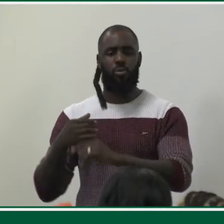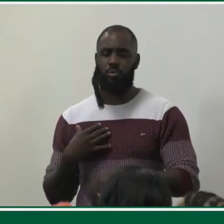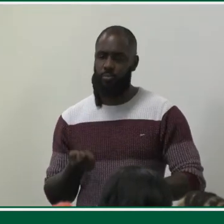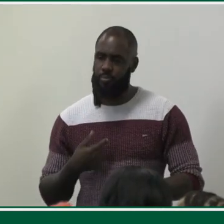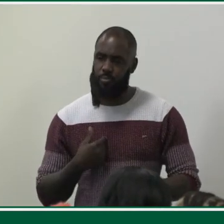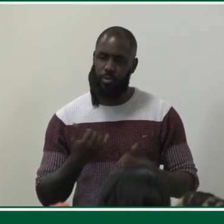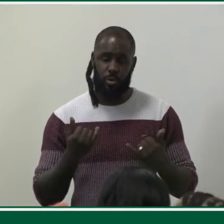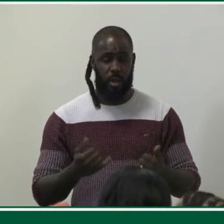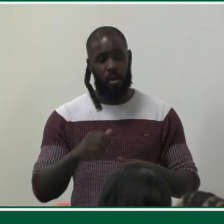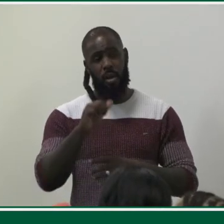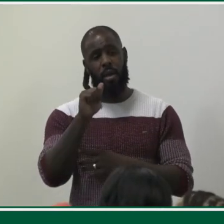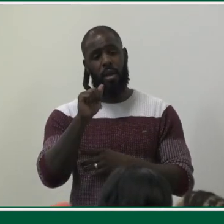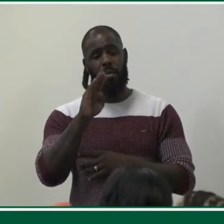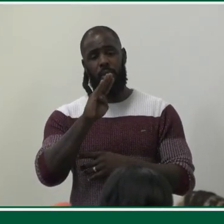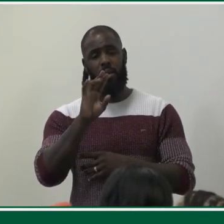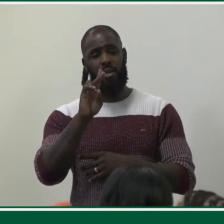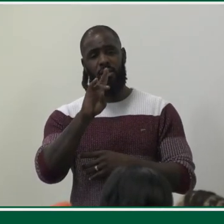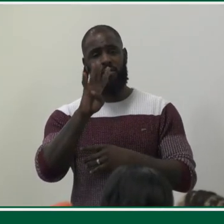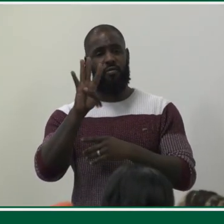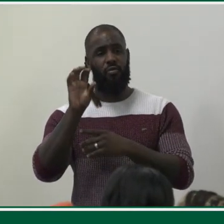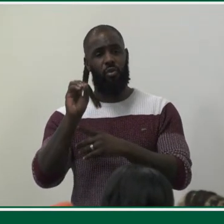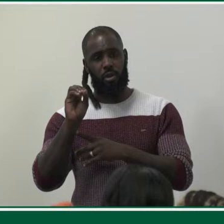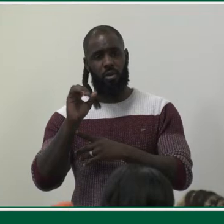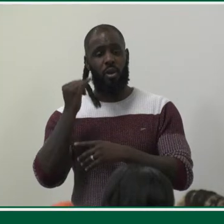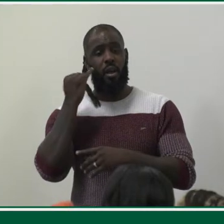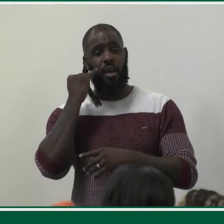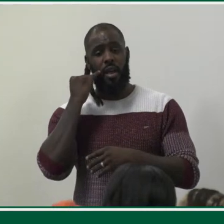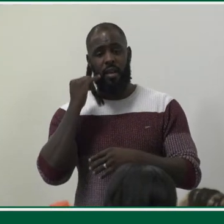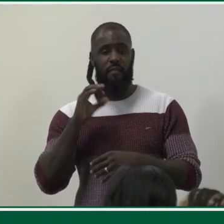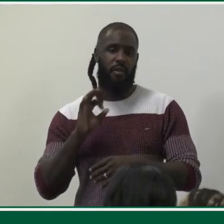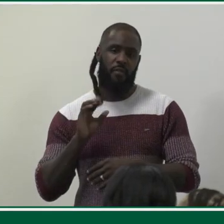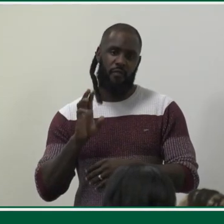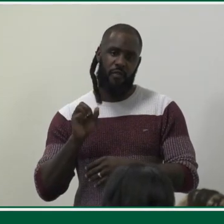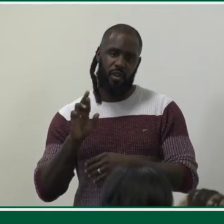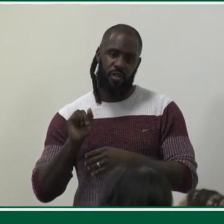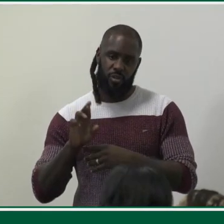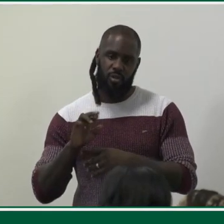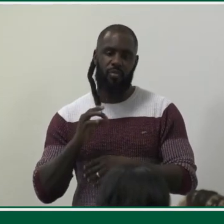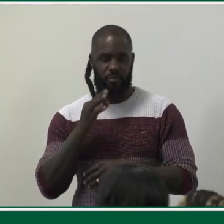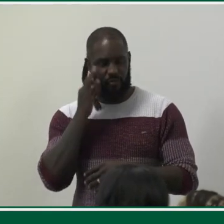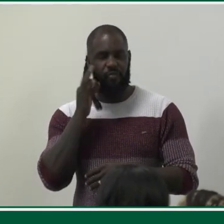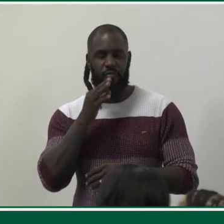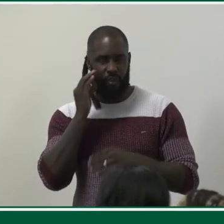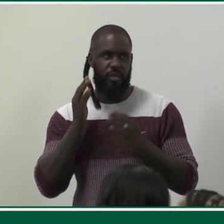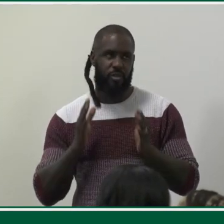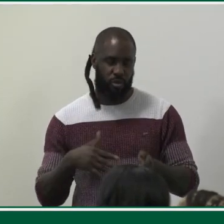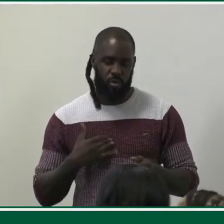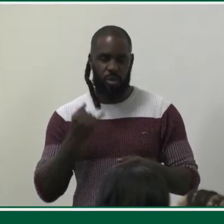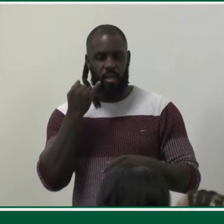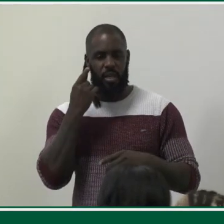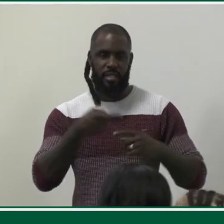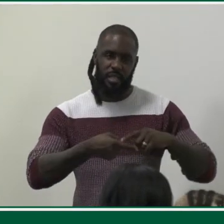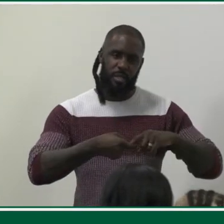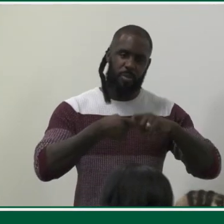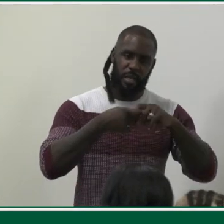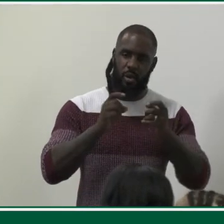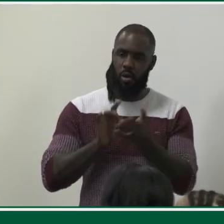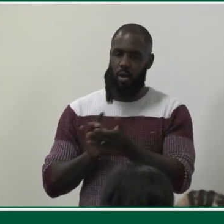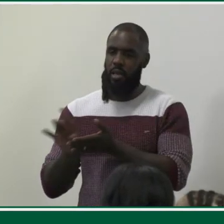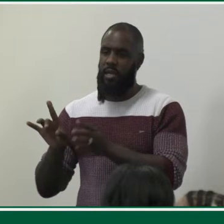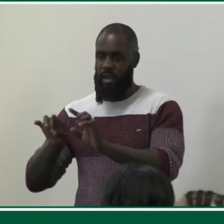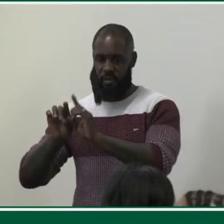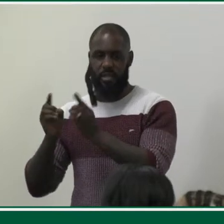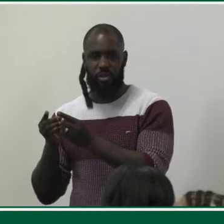based upon AB 740, when a foster youth is being suspended or expelled, any of those